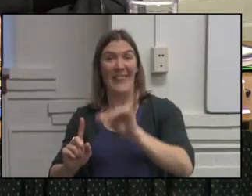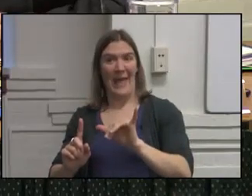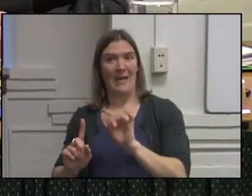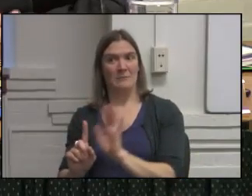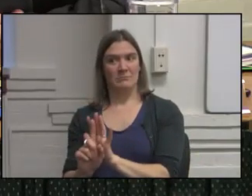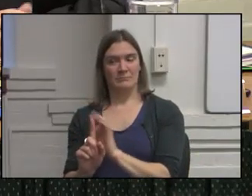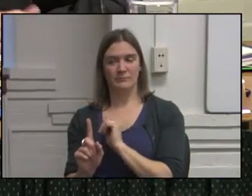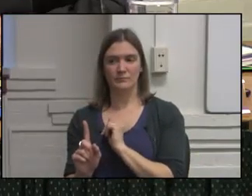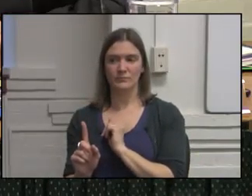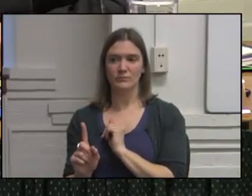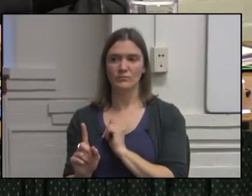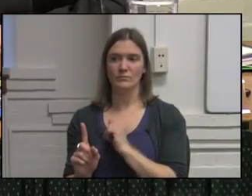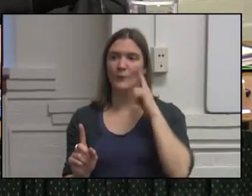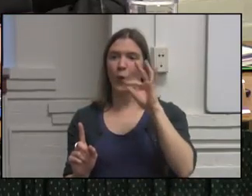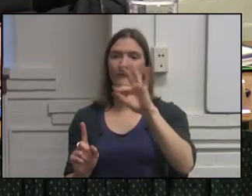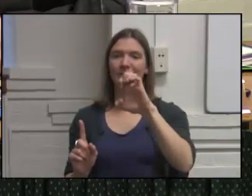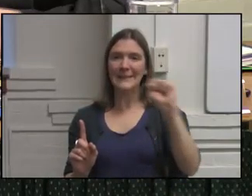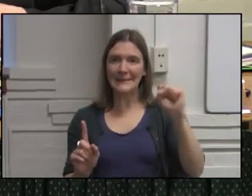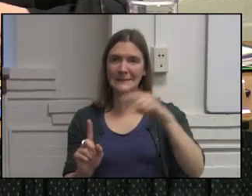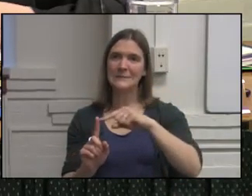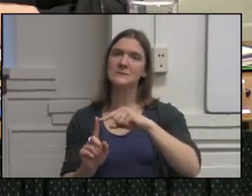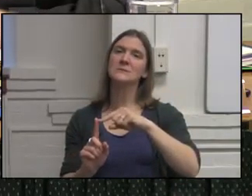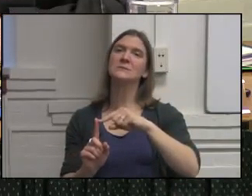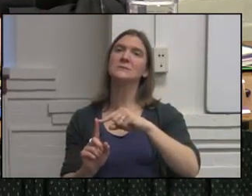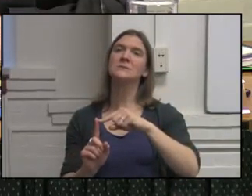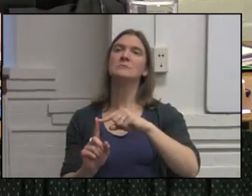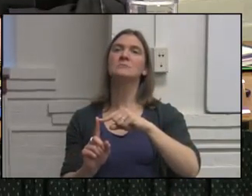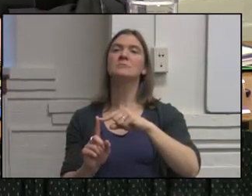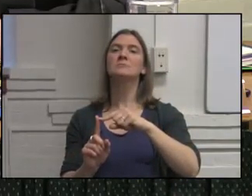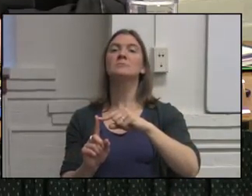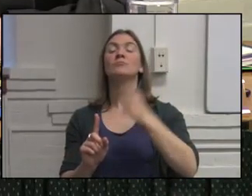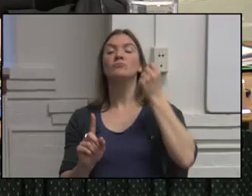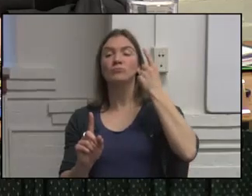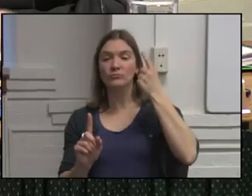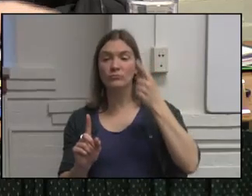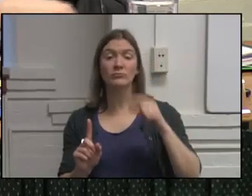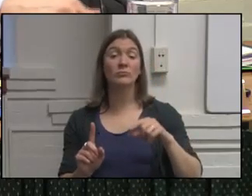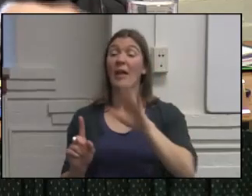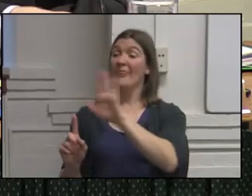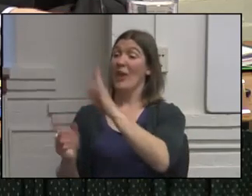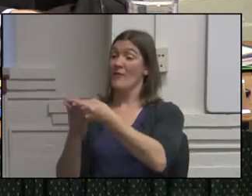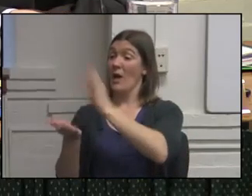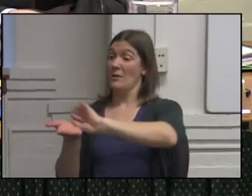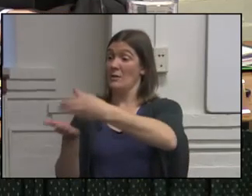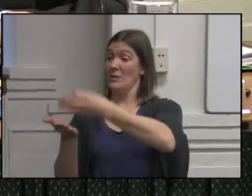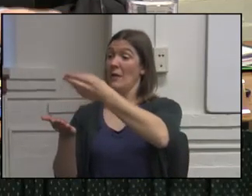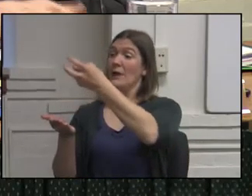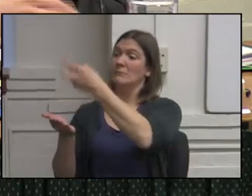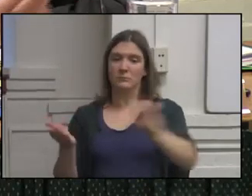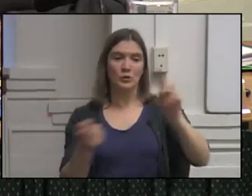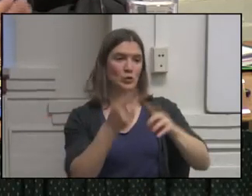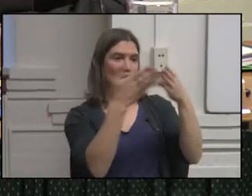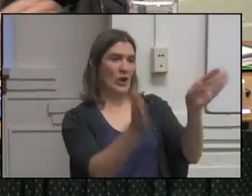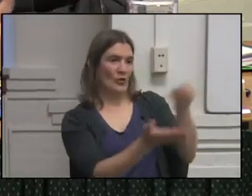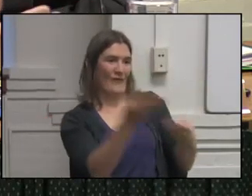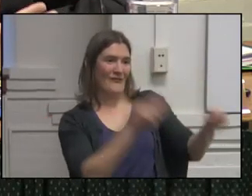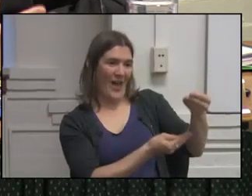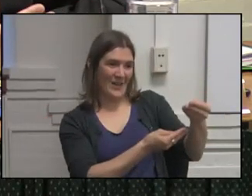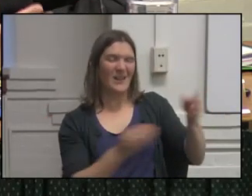generating the number that is the transfer from the enterprise funds to the general fund, which